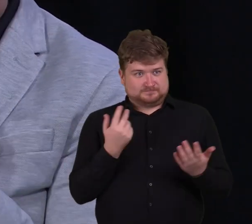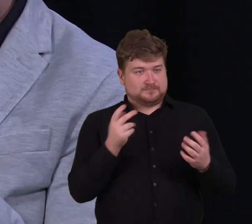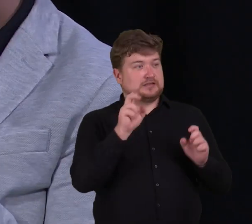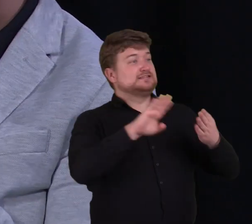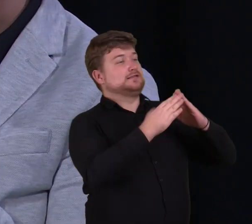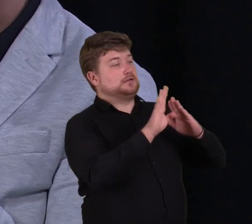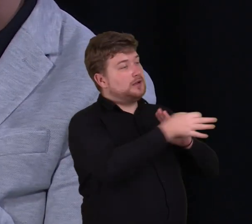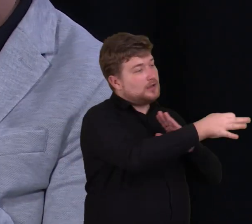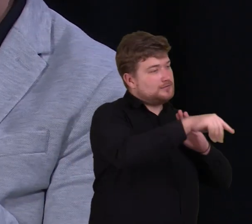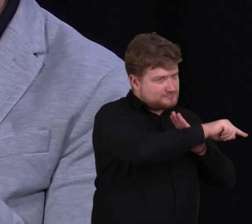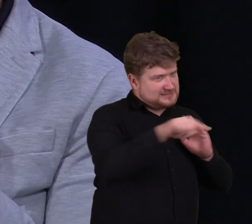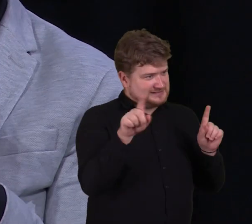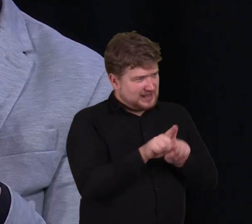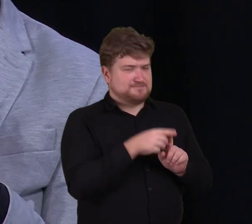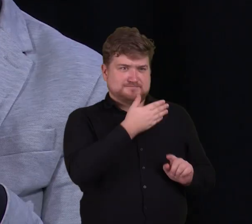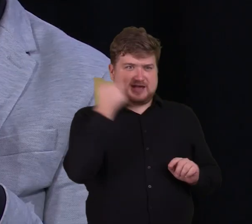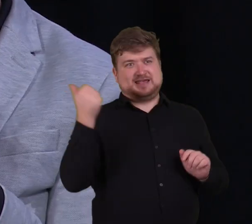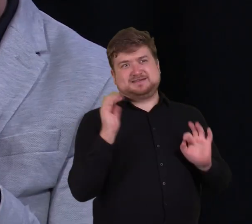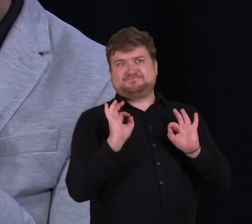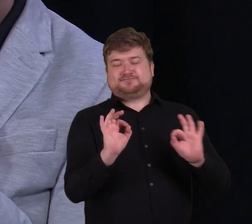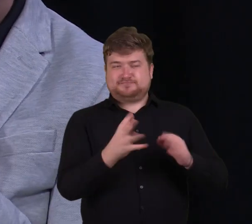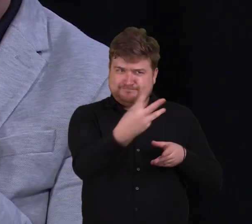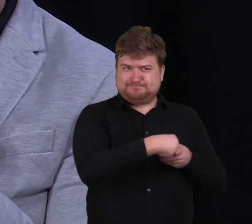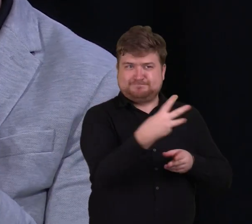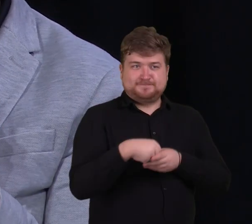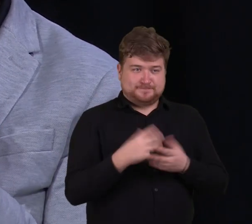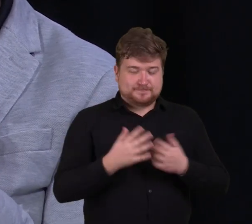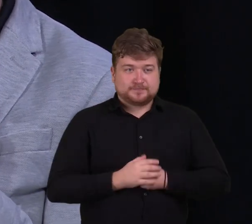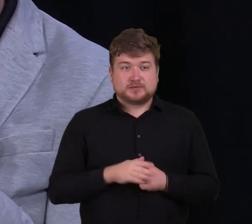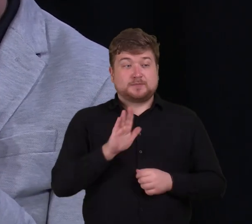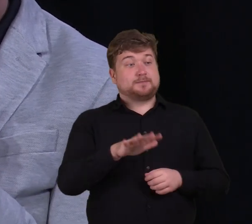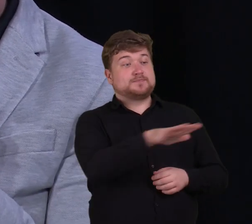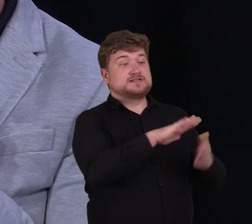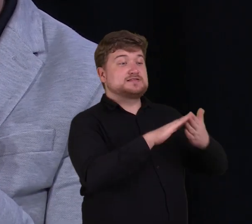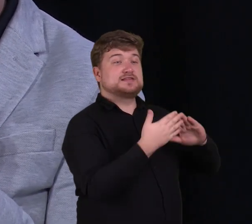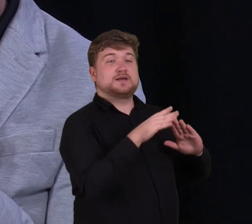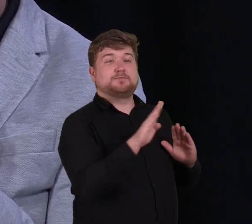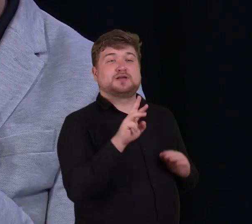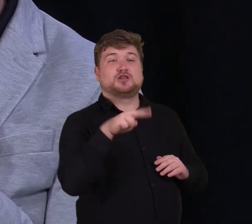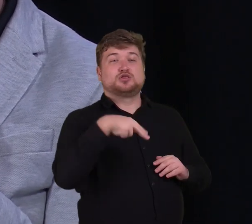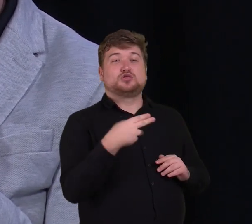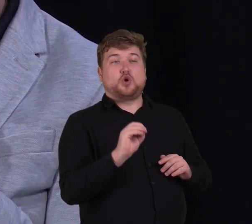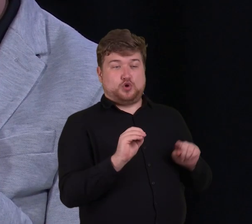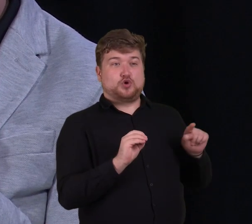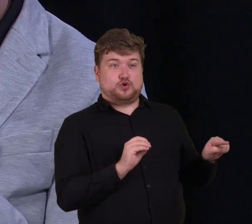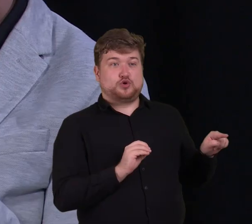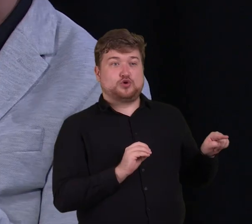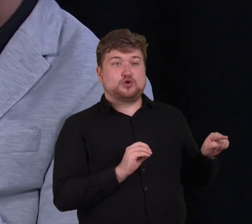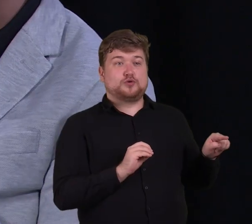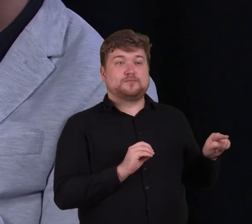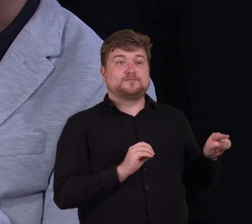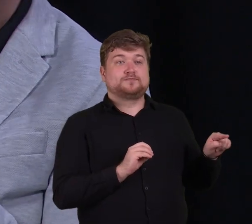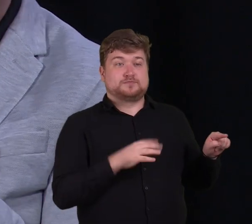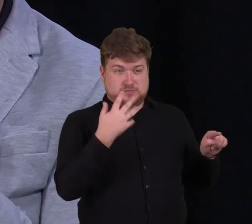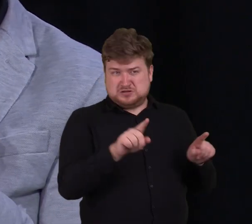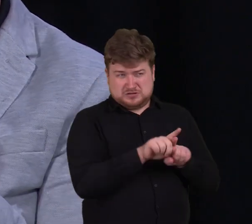in all territories. Okay. But you can't be part of CLLD if you are from a municipality having more